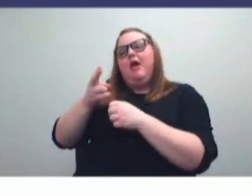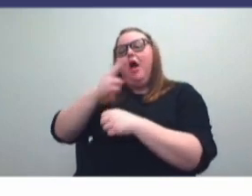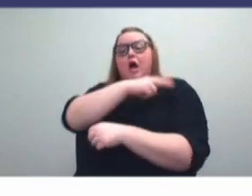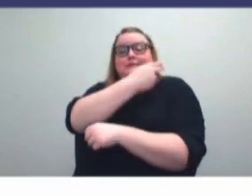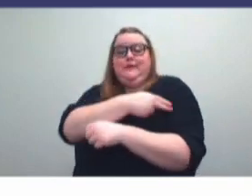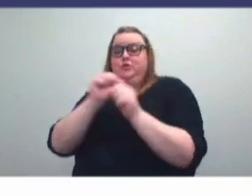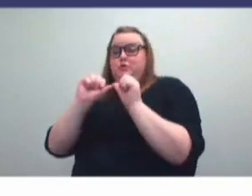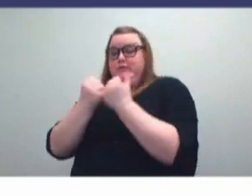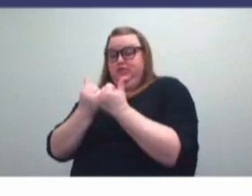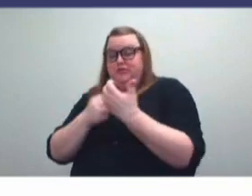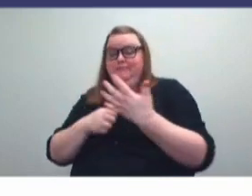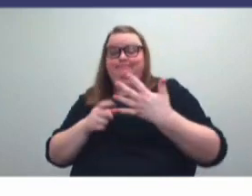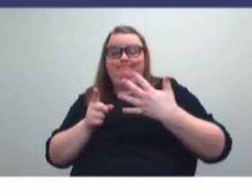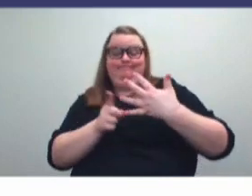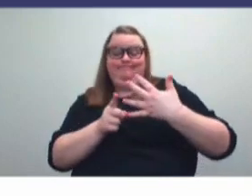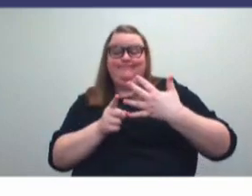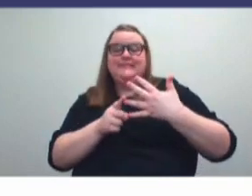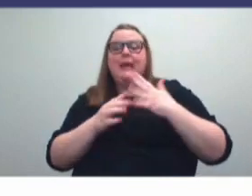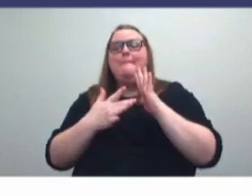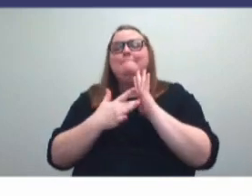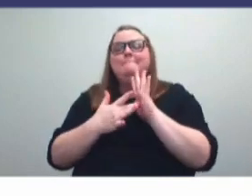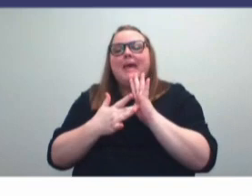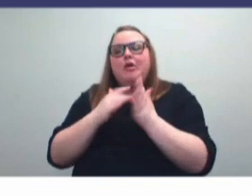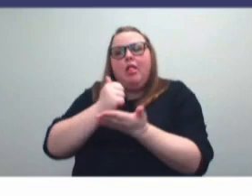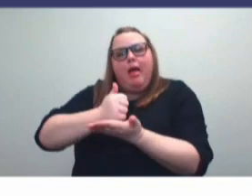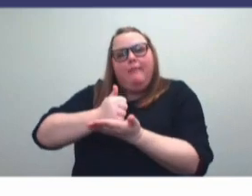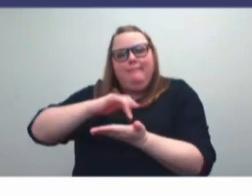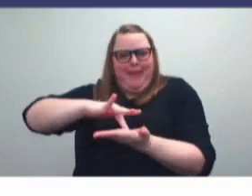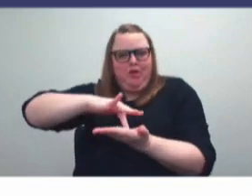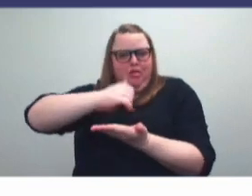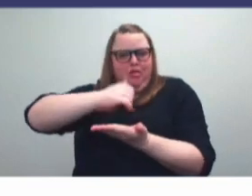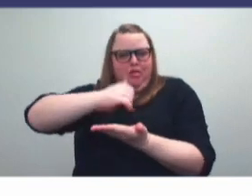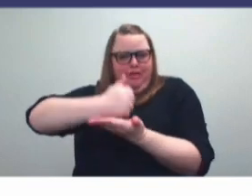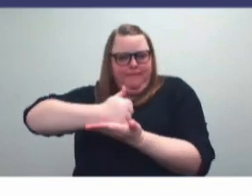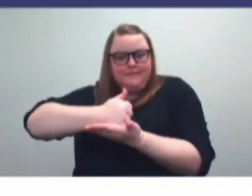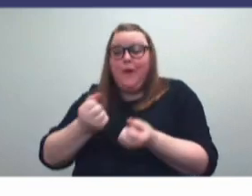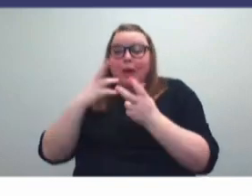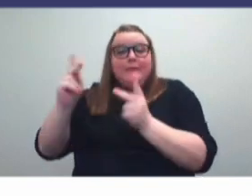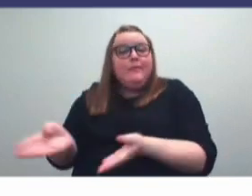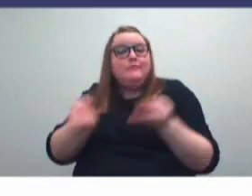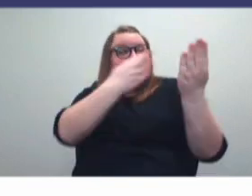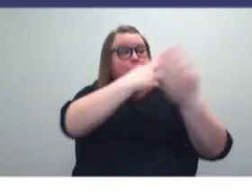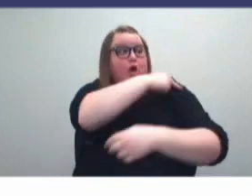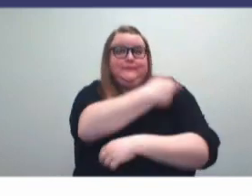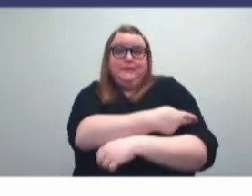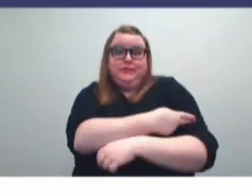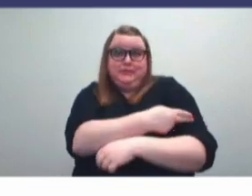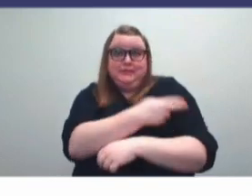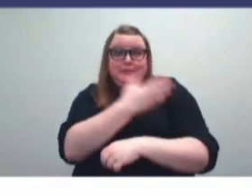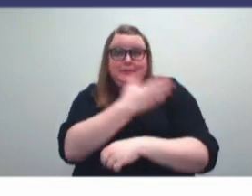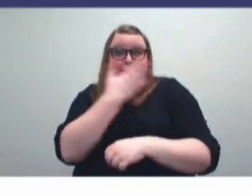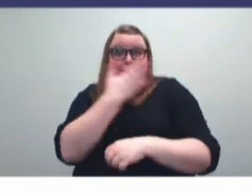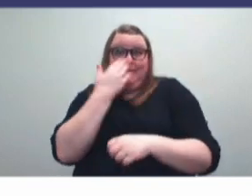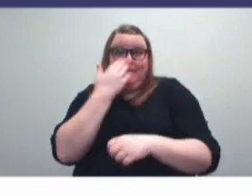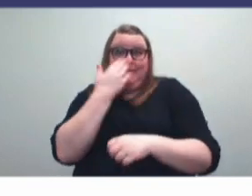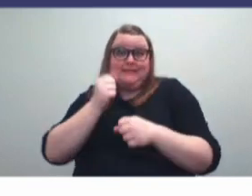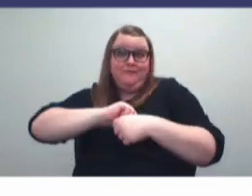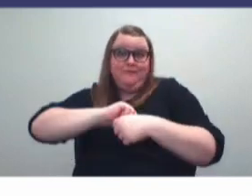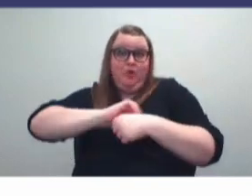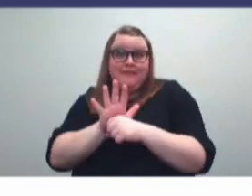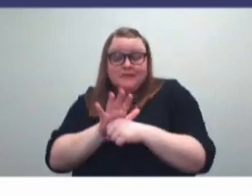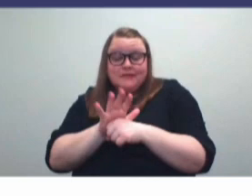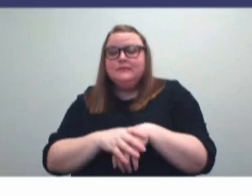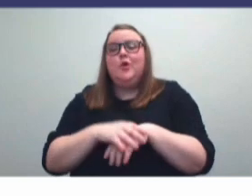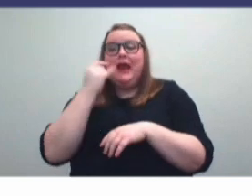due to COVID. So this is how many hospitalizations are required because folks have COVID? Or if you go to the hospital, how many folks are being sent to the ICU because